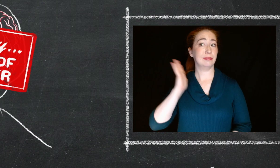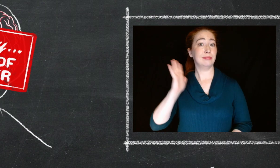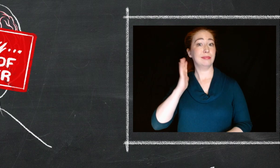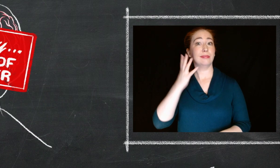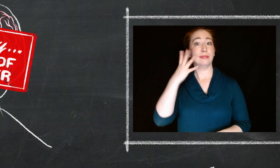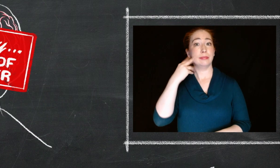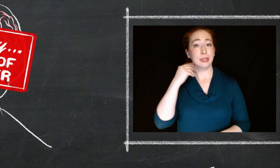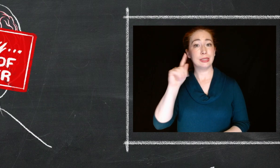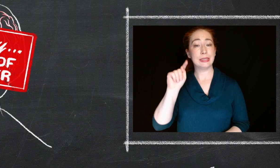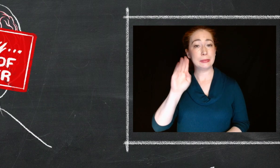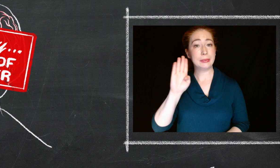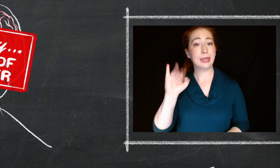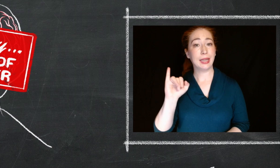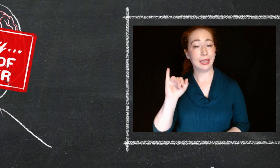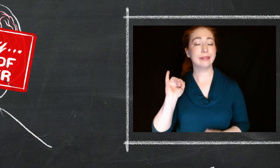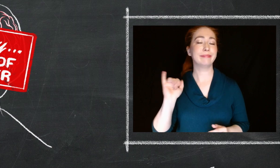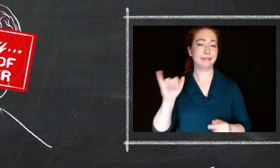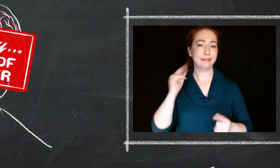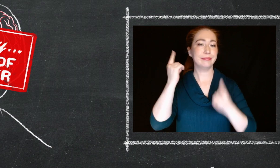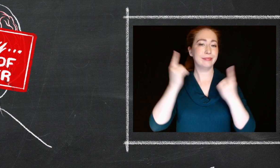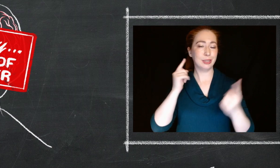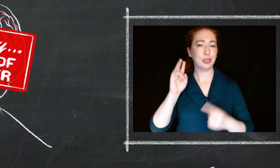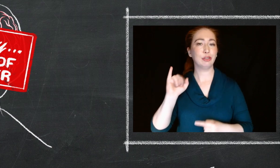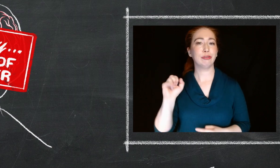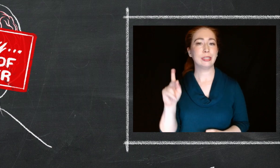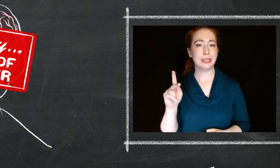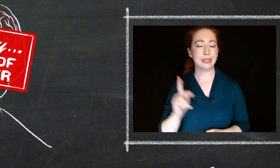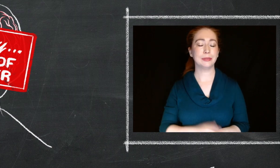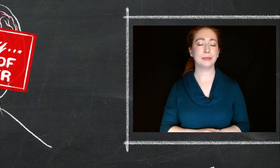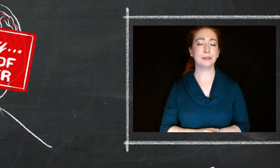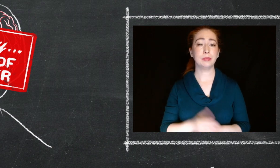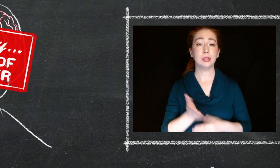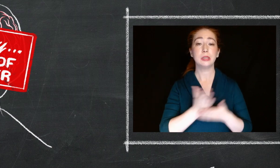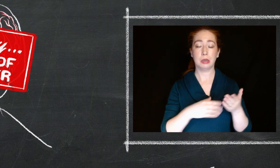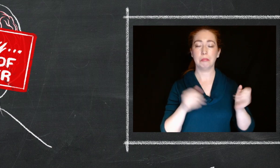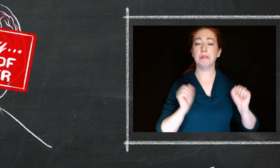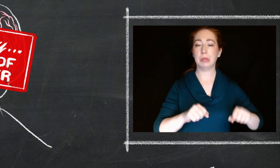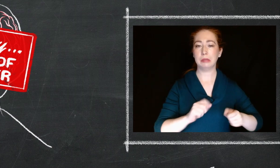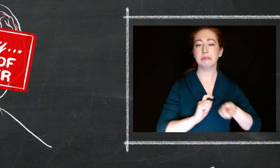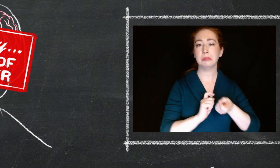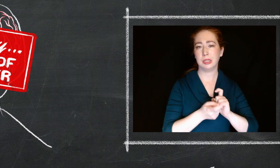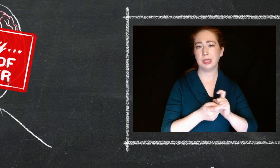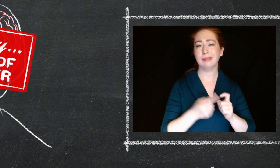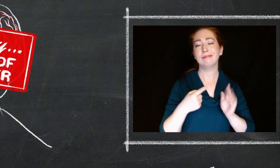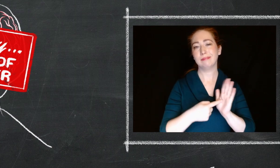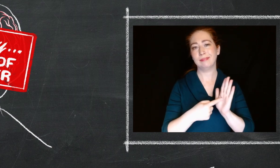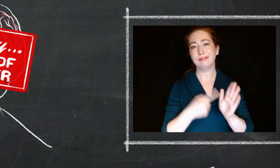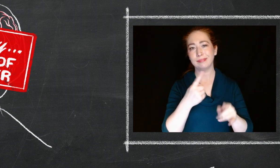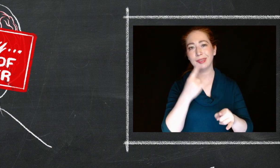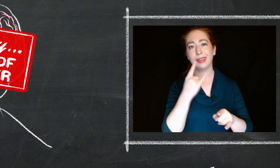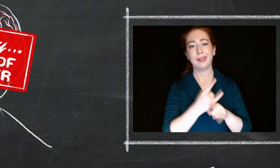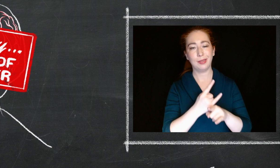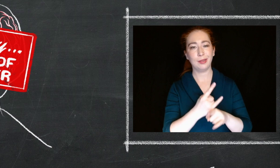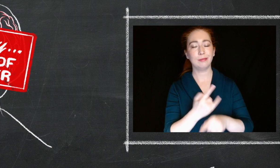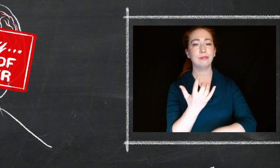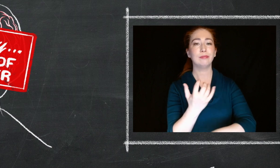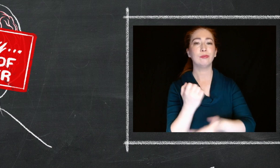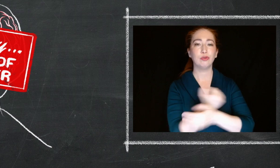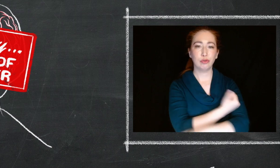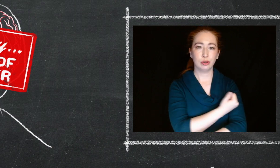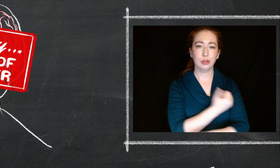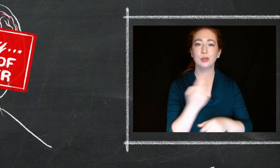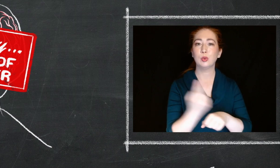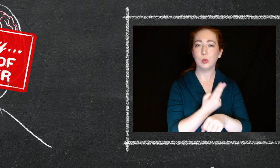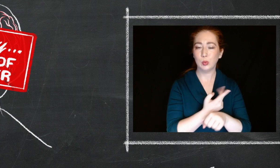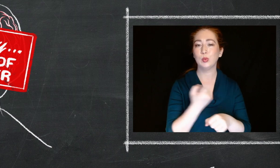previous TBI is a risk factor. It is important to be aware that these factors increase risk even if the